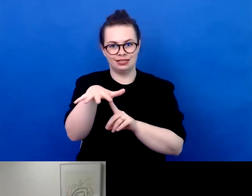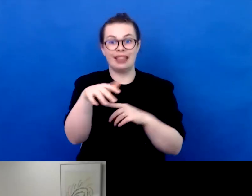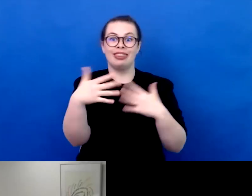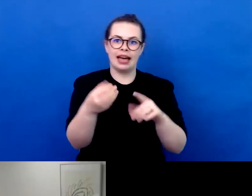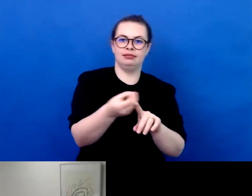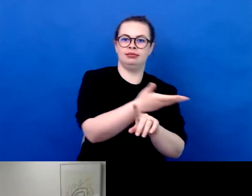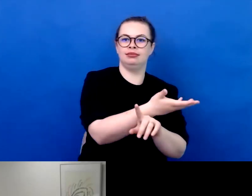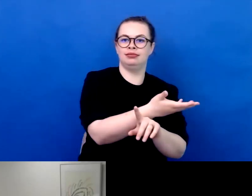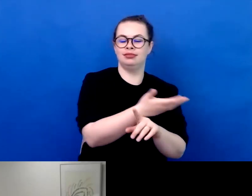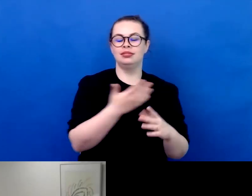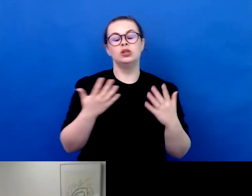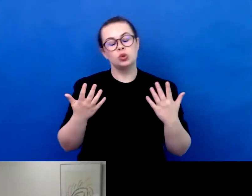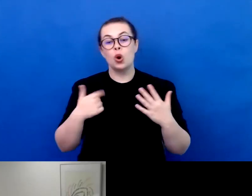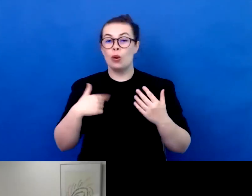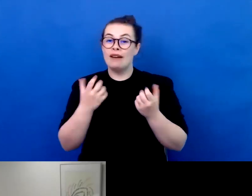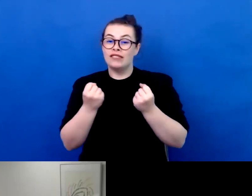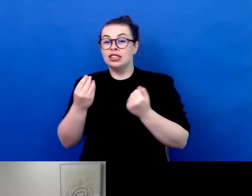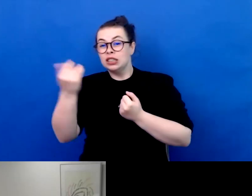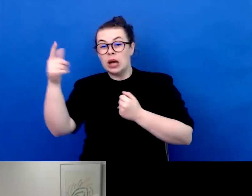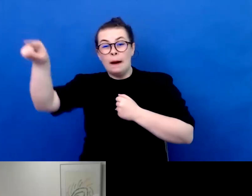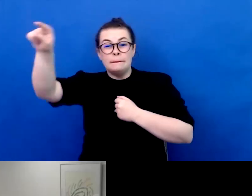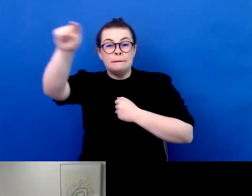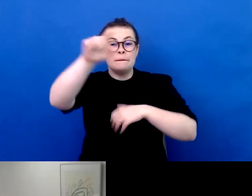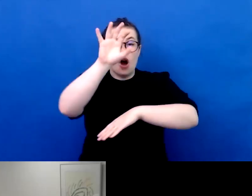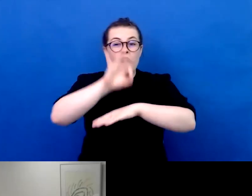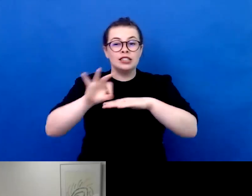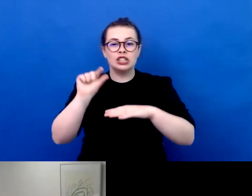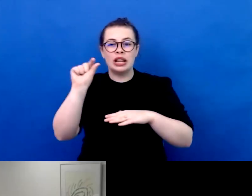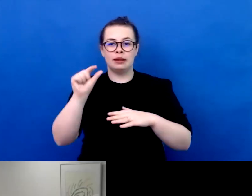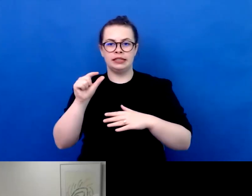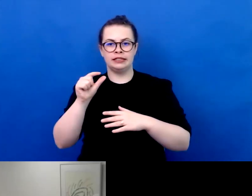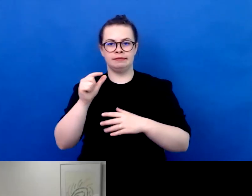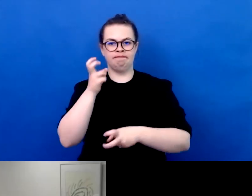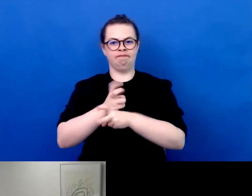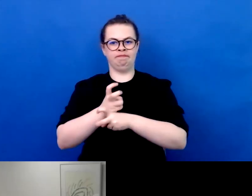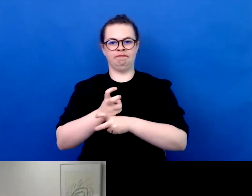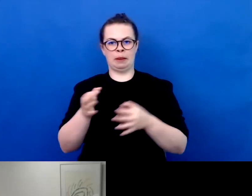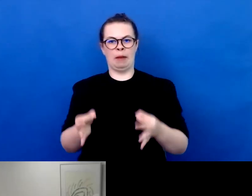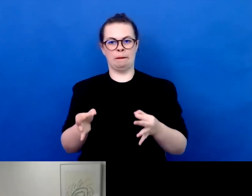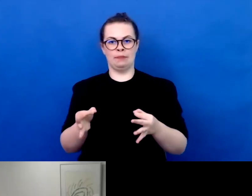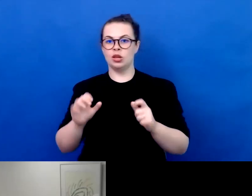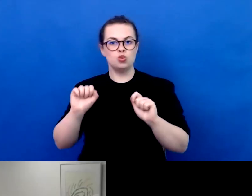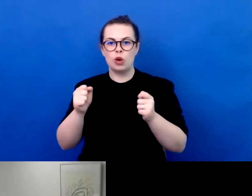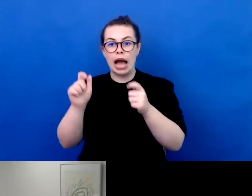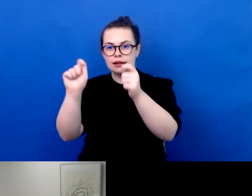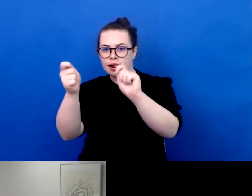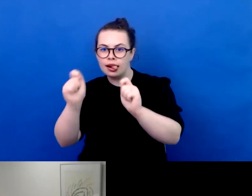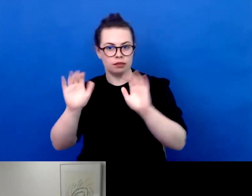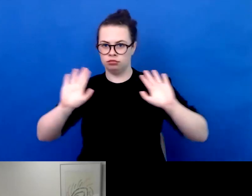built-in flexibility to account for findings of that kind, namely that